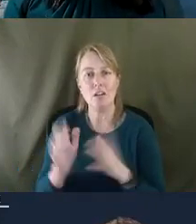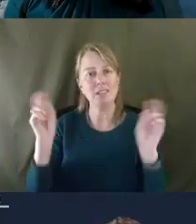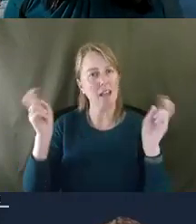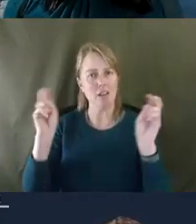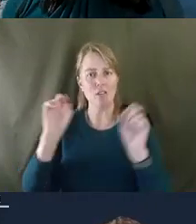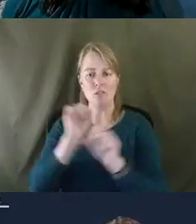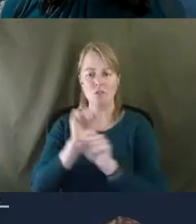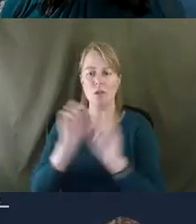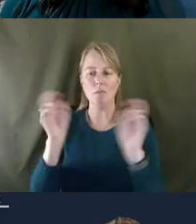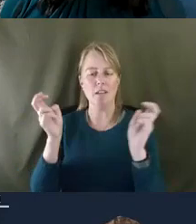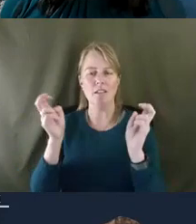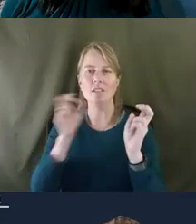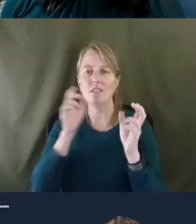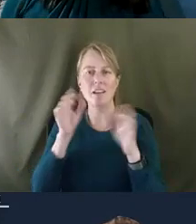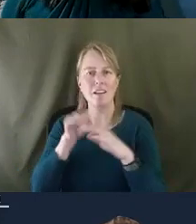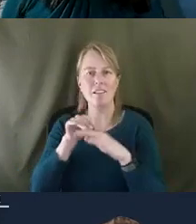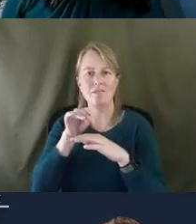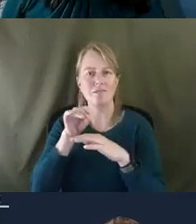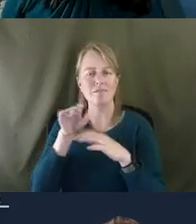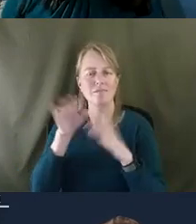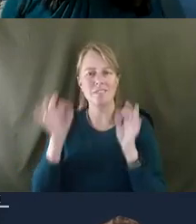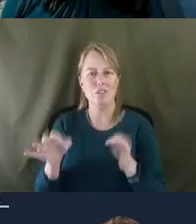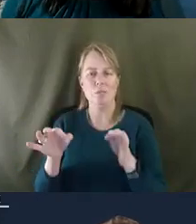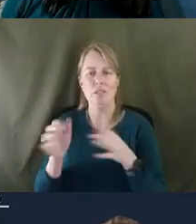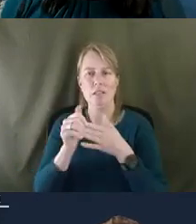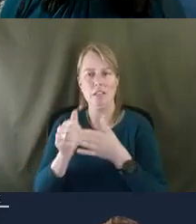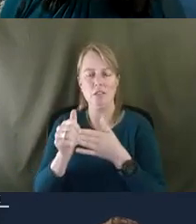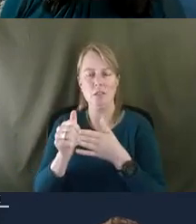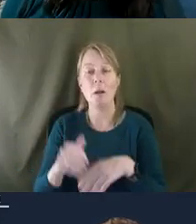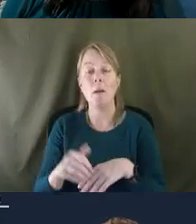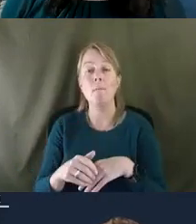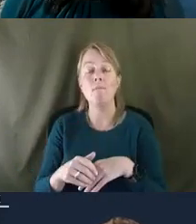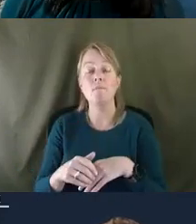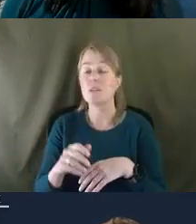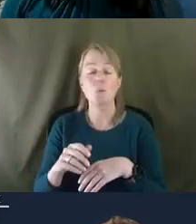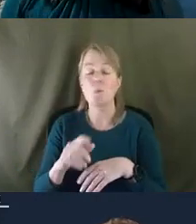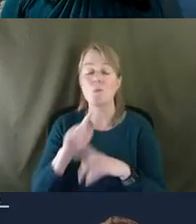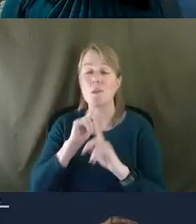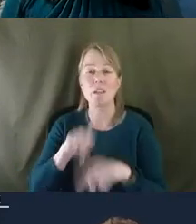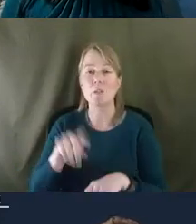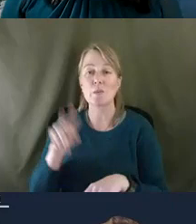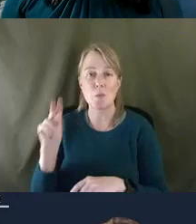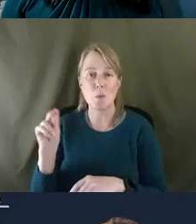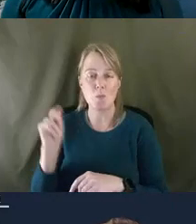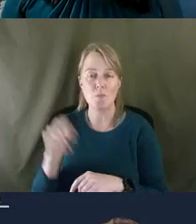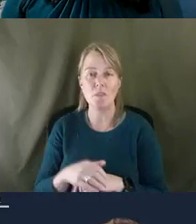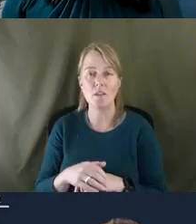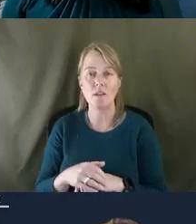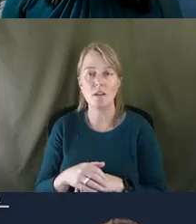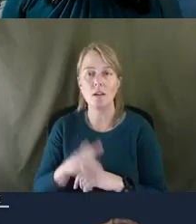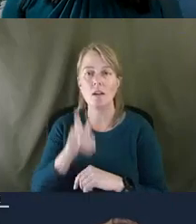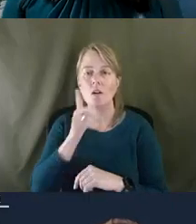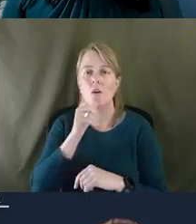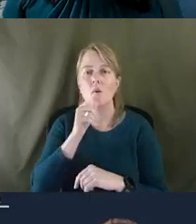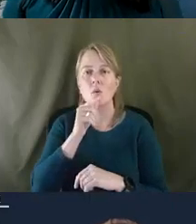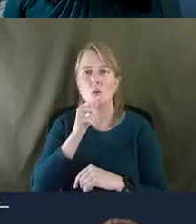necessarily determine that one. So to answer your question, no, No. Who are the leader?